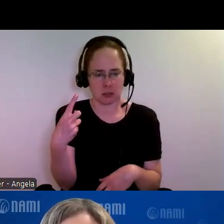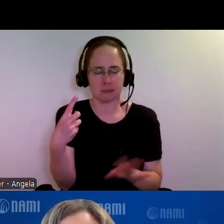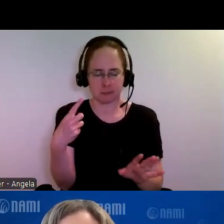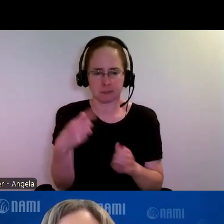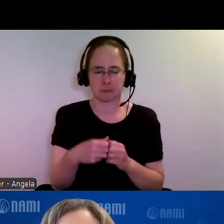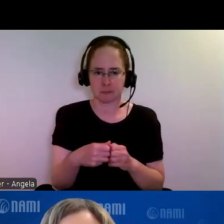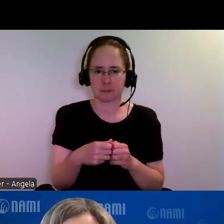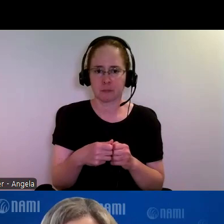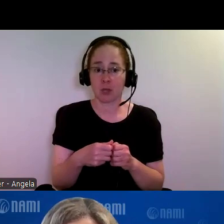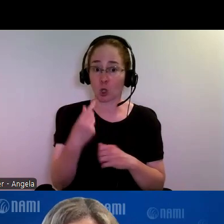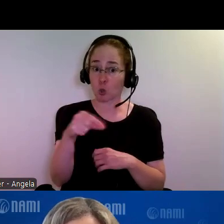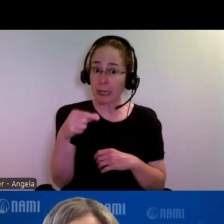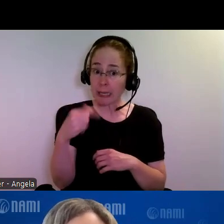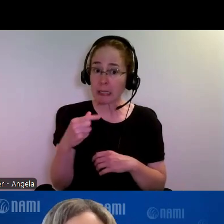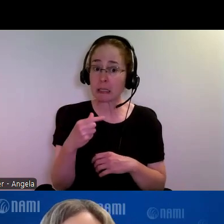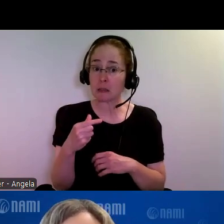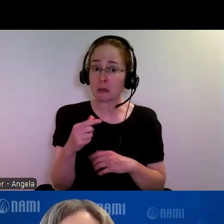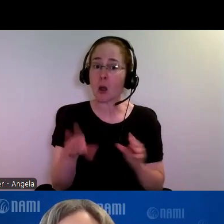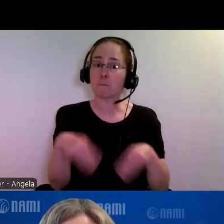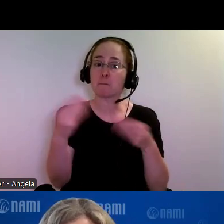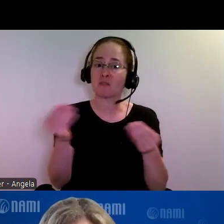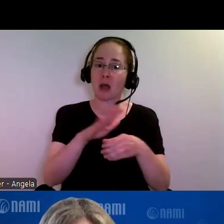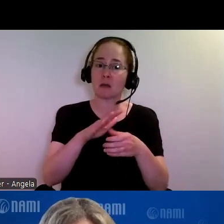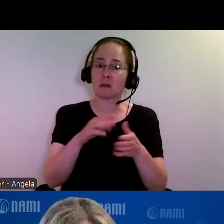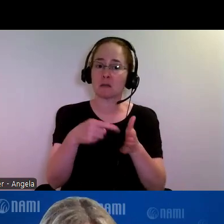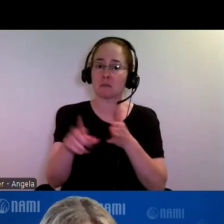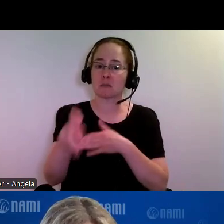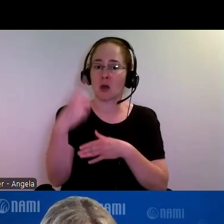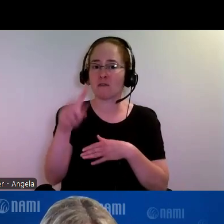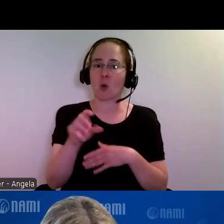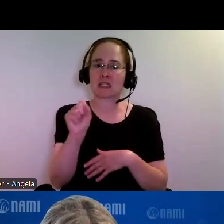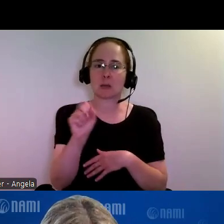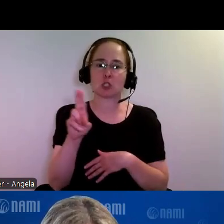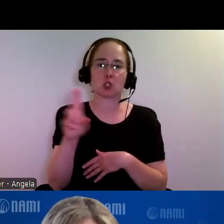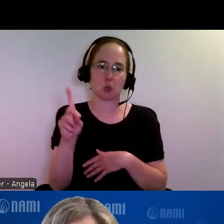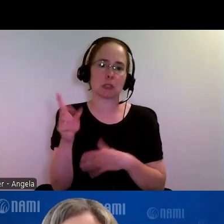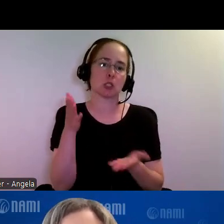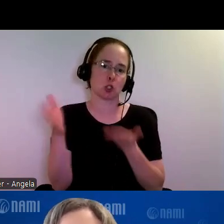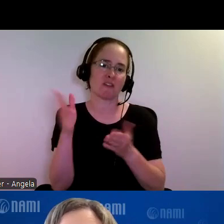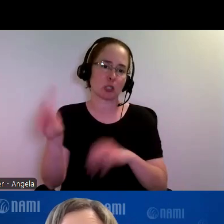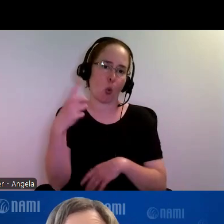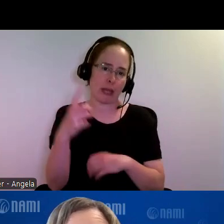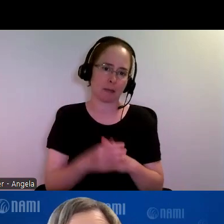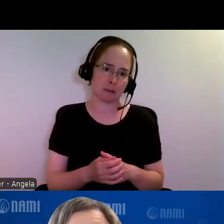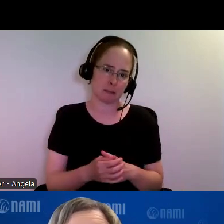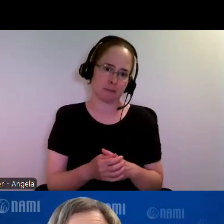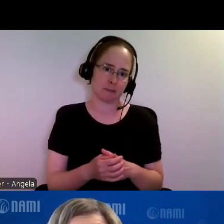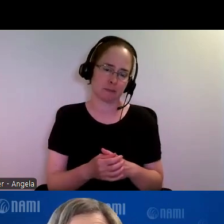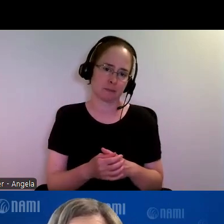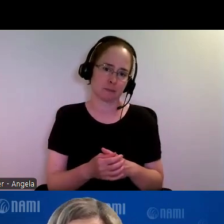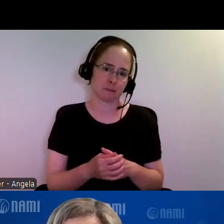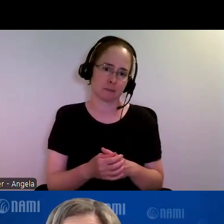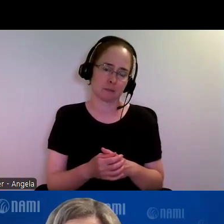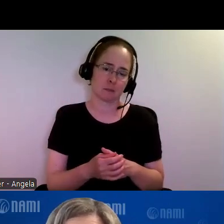services. And the green states provide coverage for just substance use services. So there